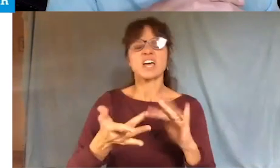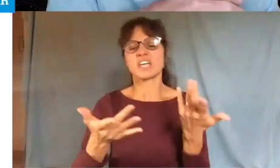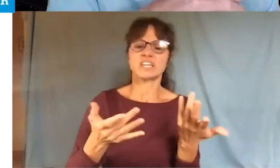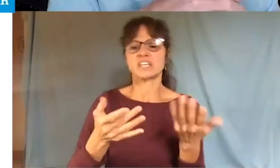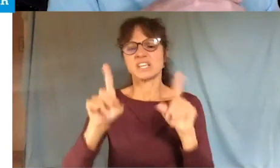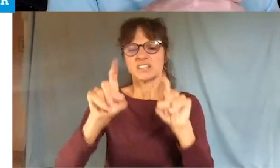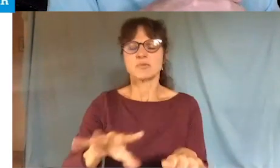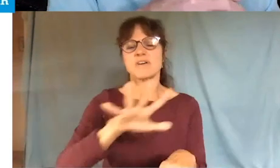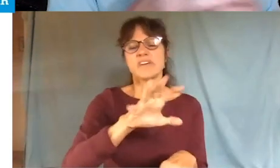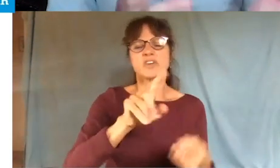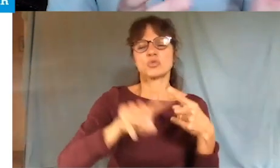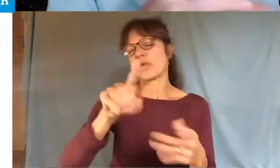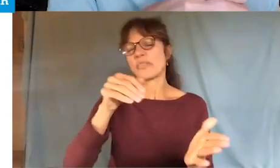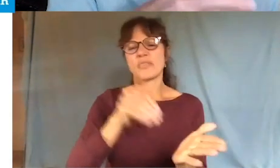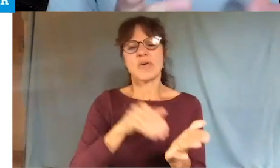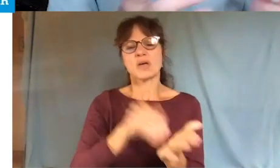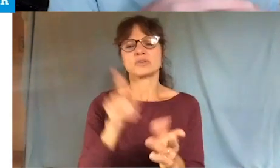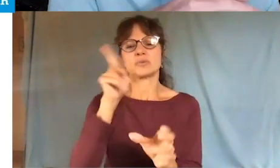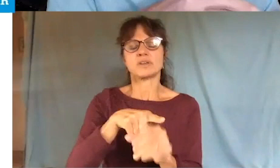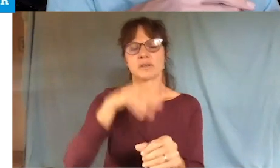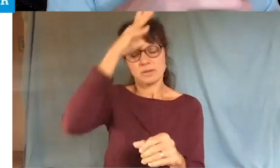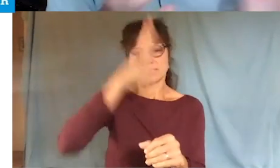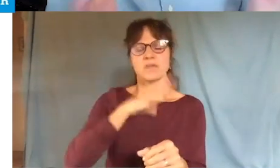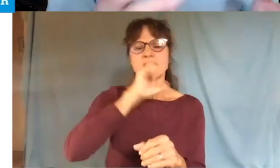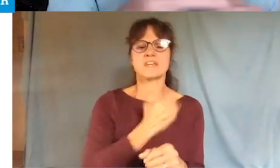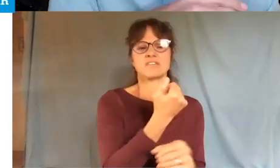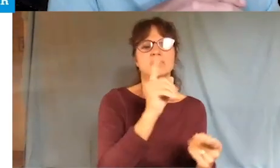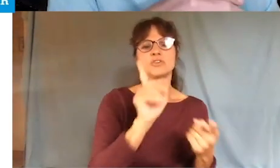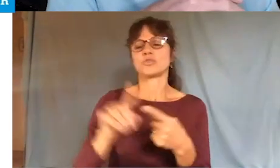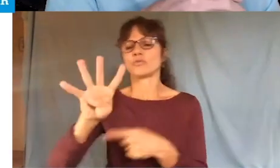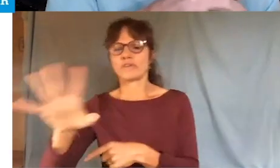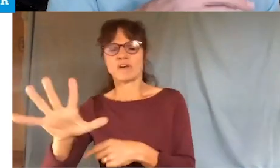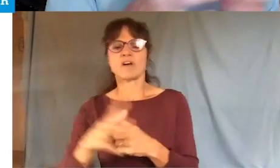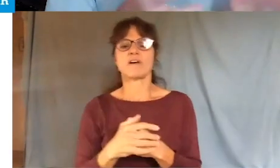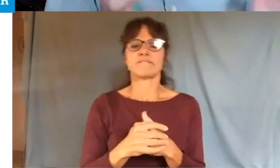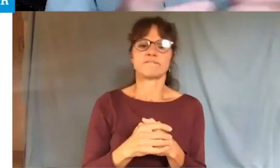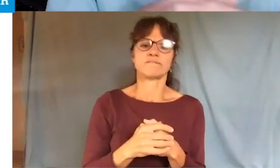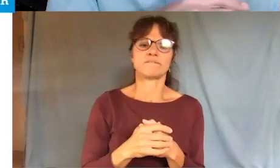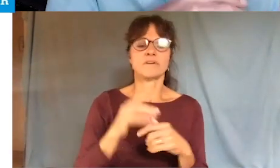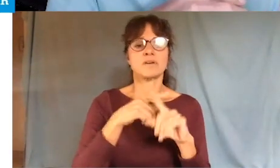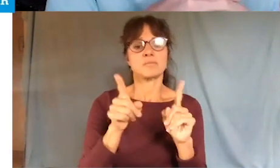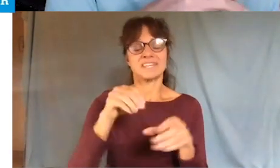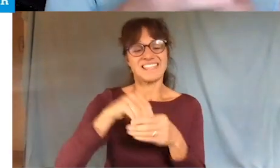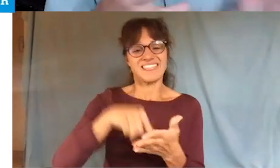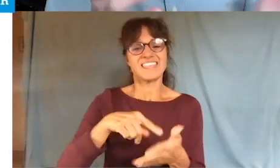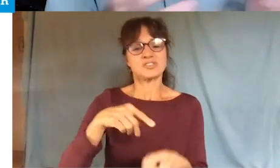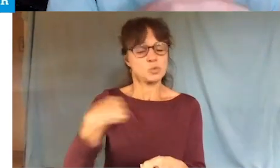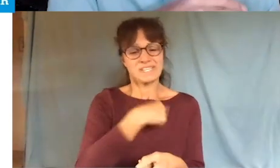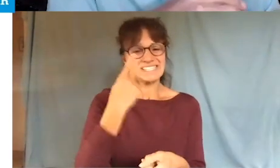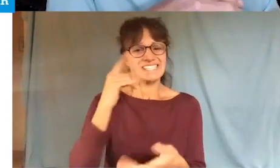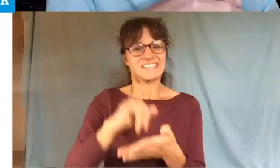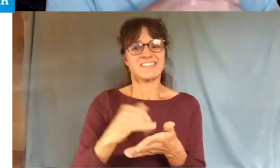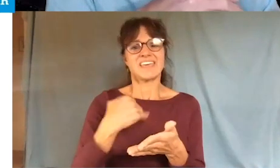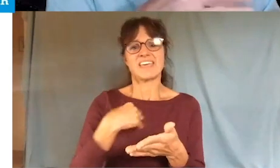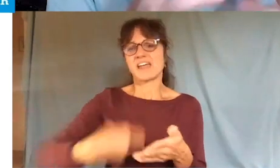to 1,000 participants, men aged 15 to 45. But in this segment, we can see that there was a